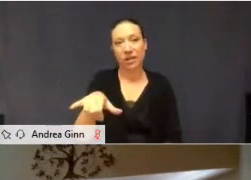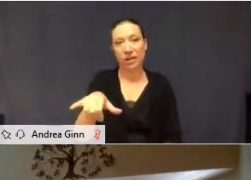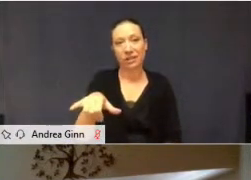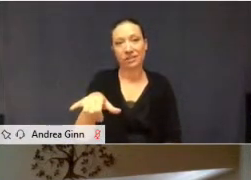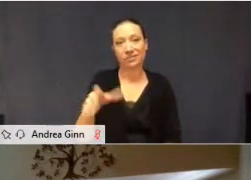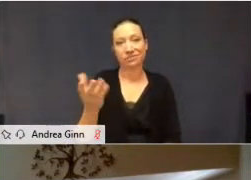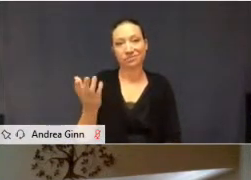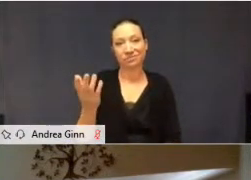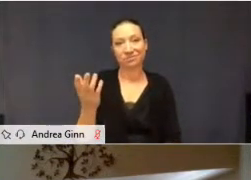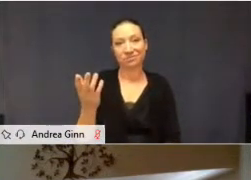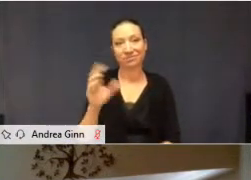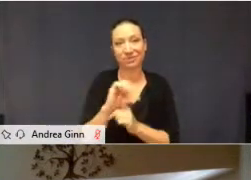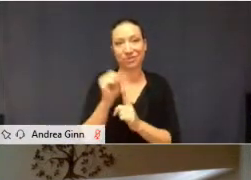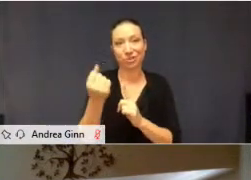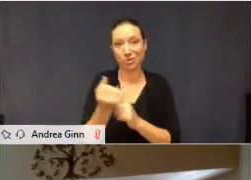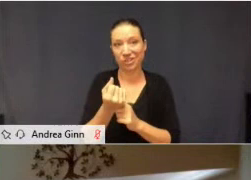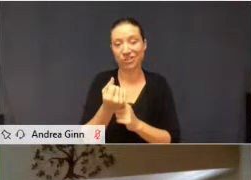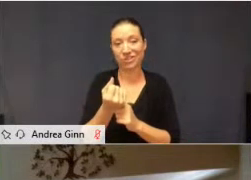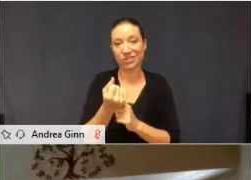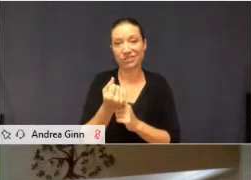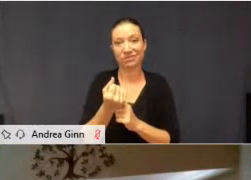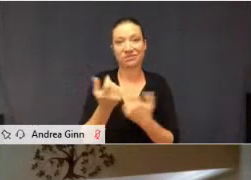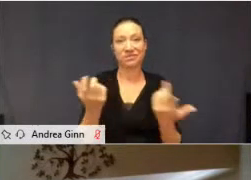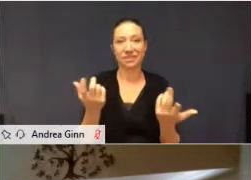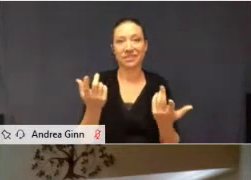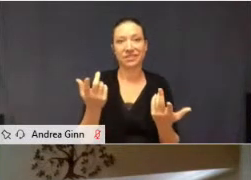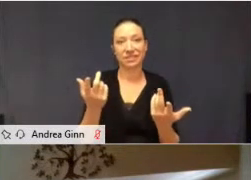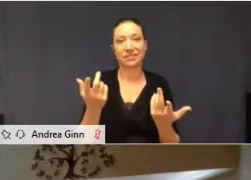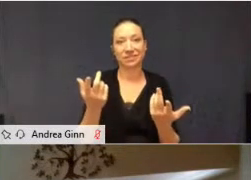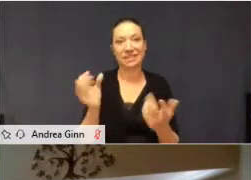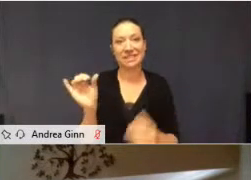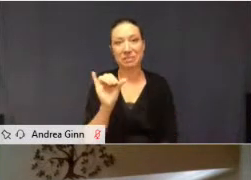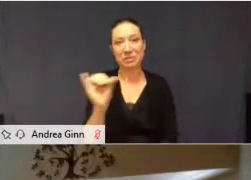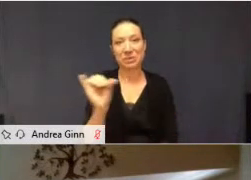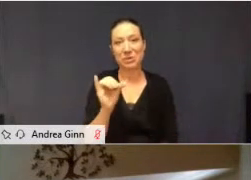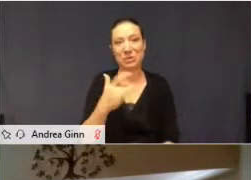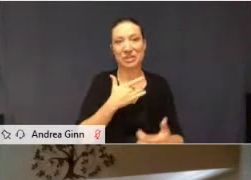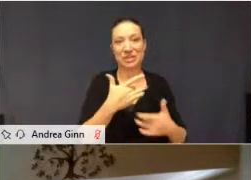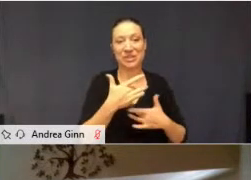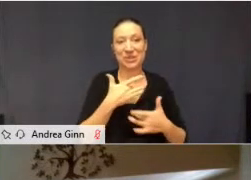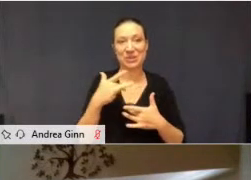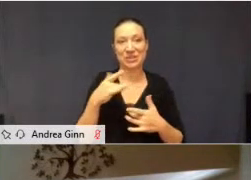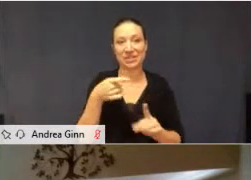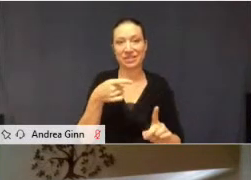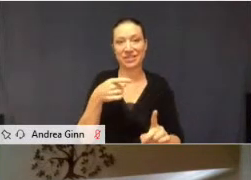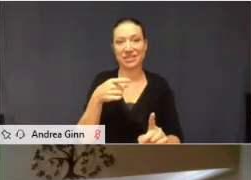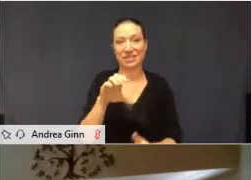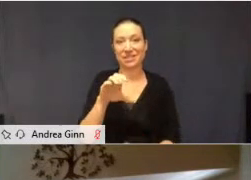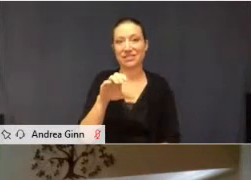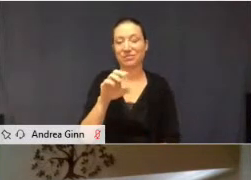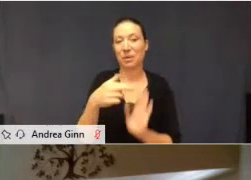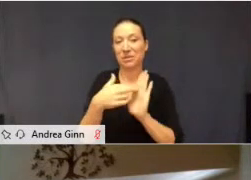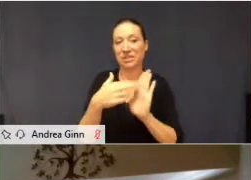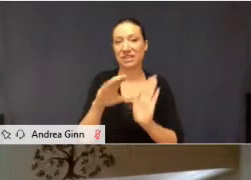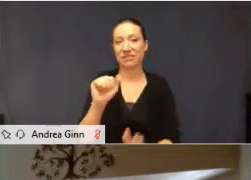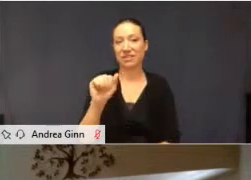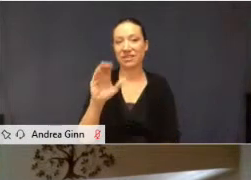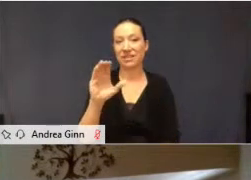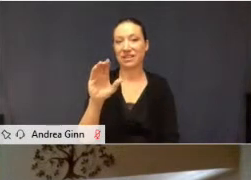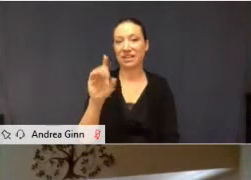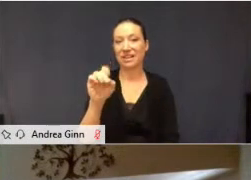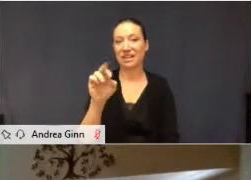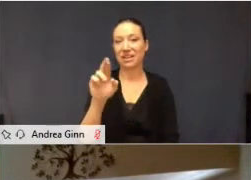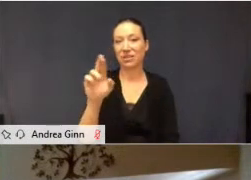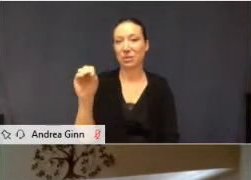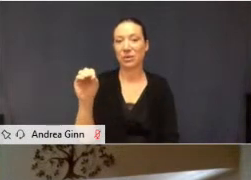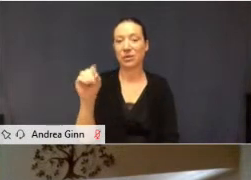raises the same concerns that Representative Cadena raised. And so we really